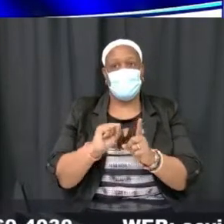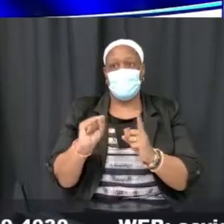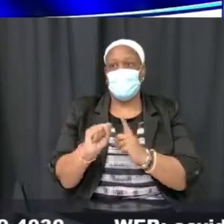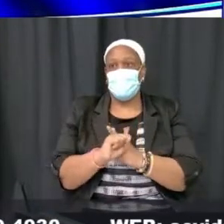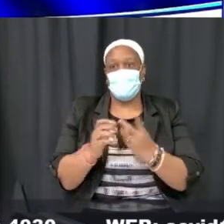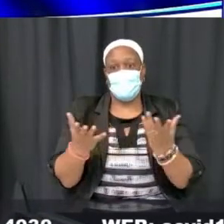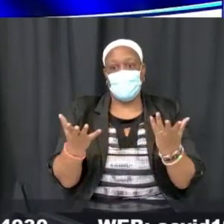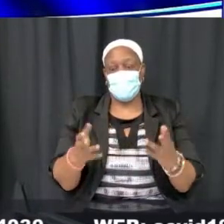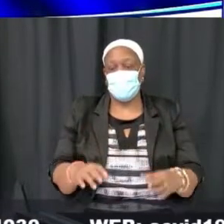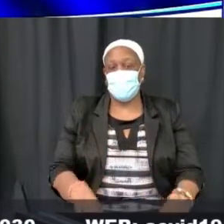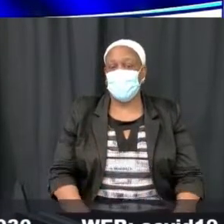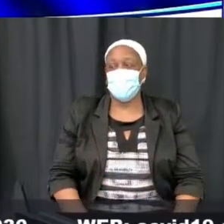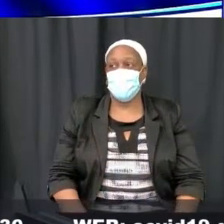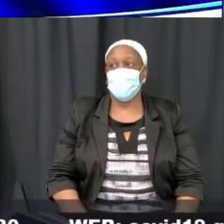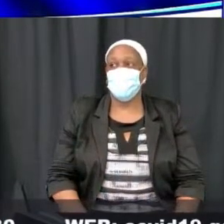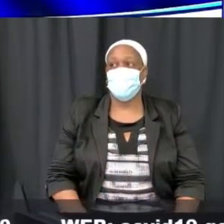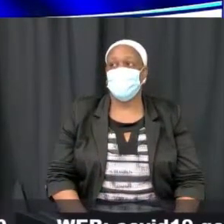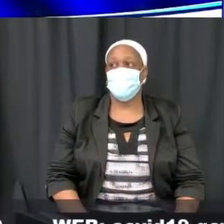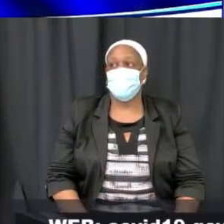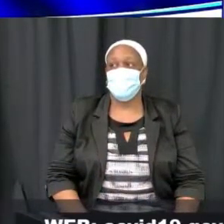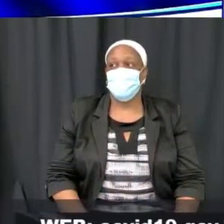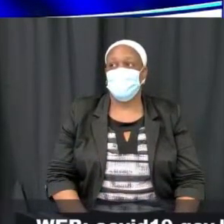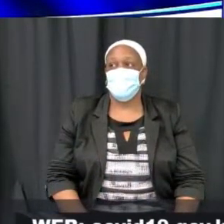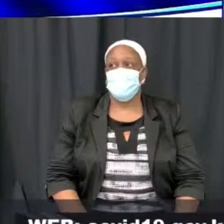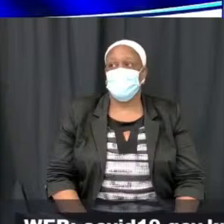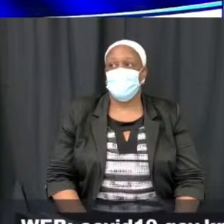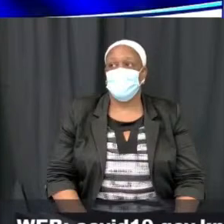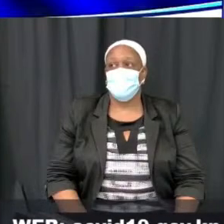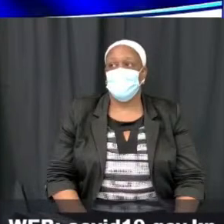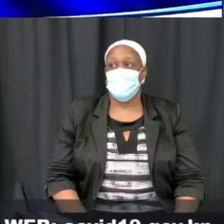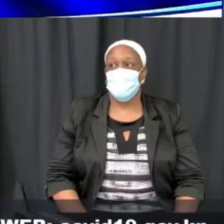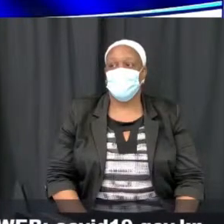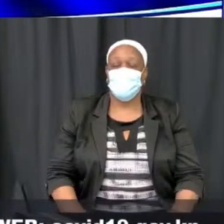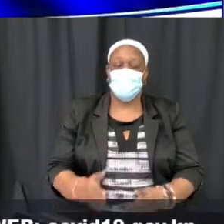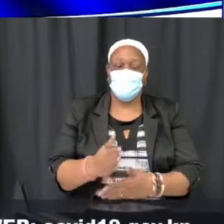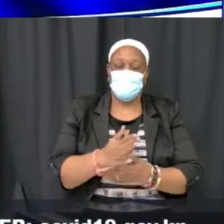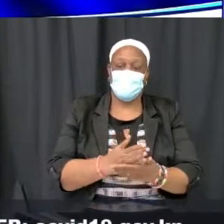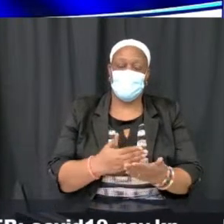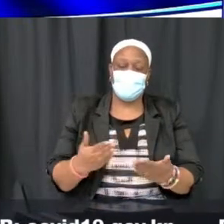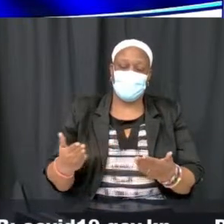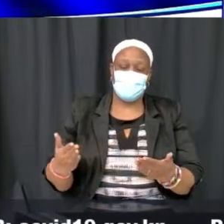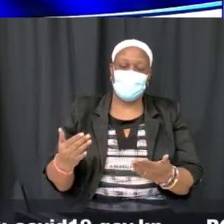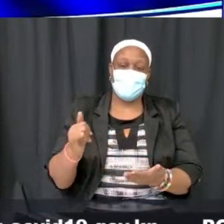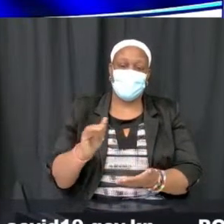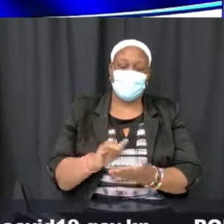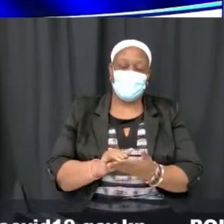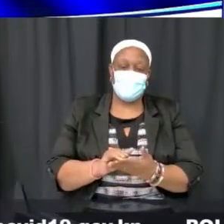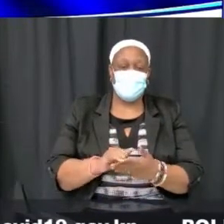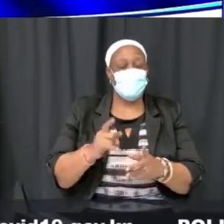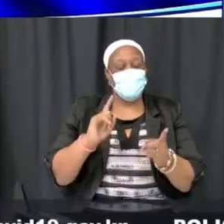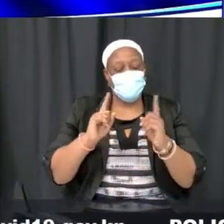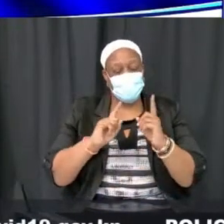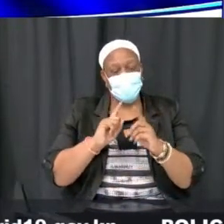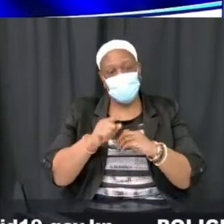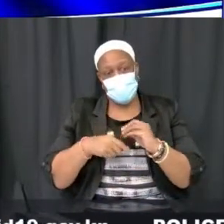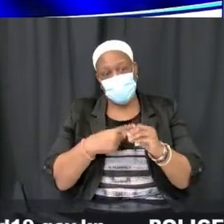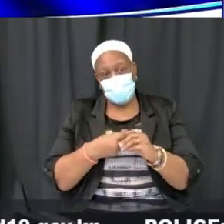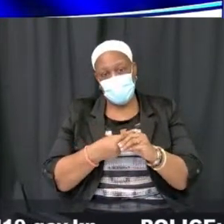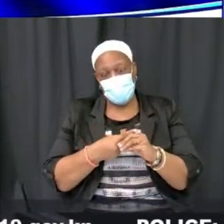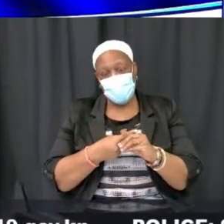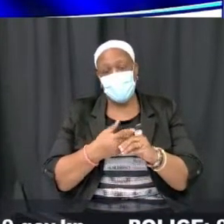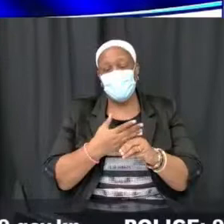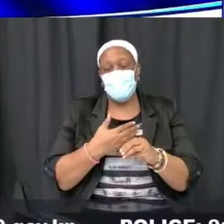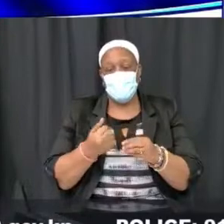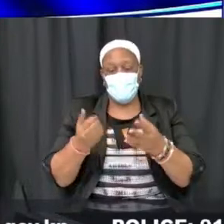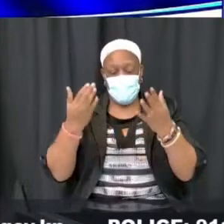and a number of measures that are going to be deliberated upon, and hopefully they will be